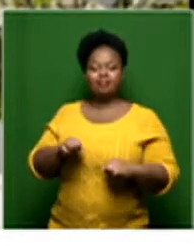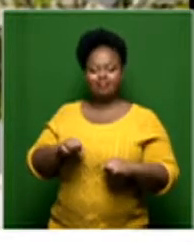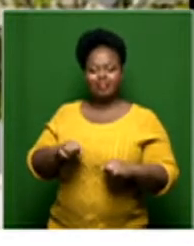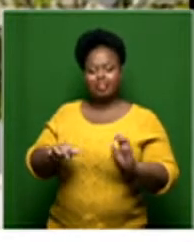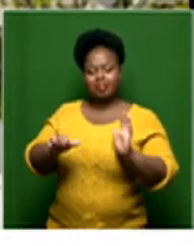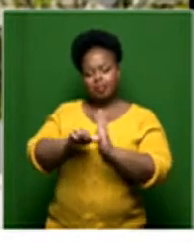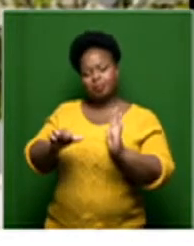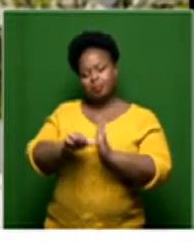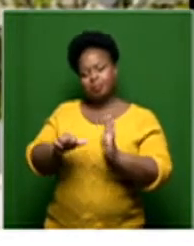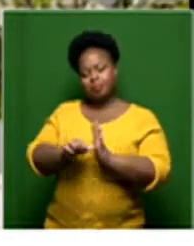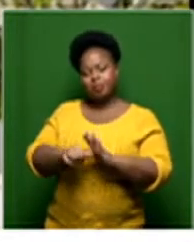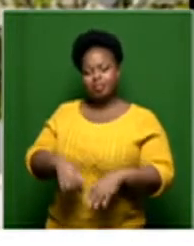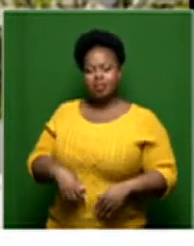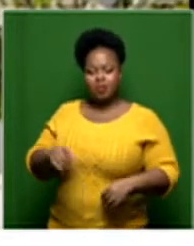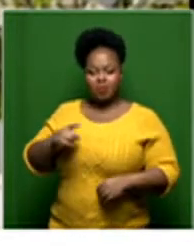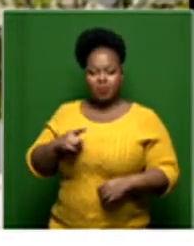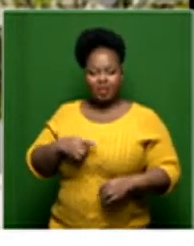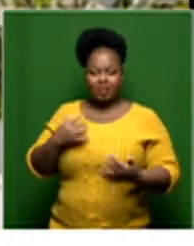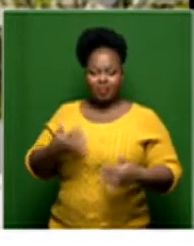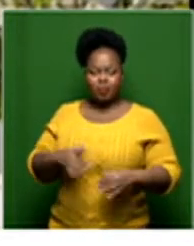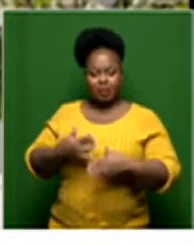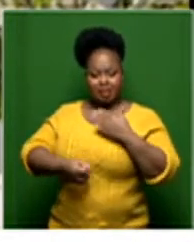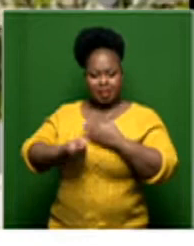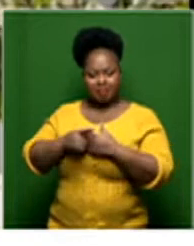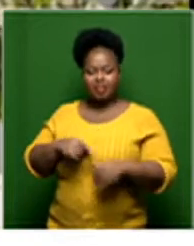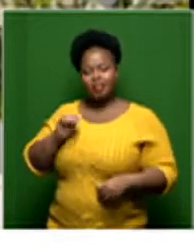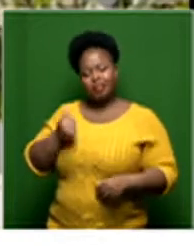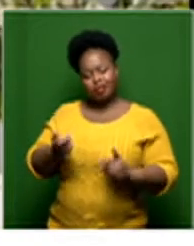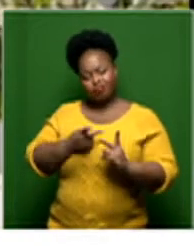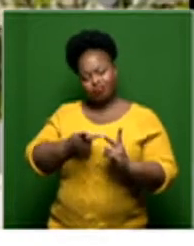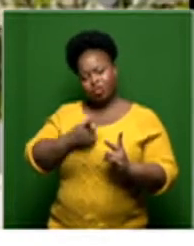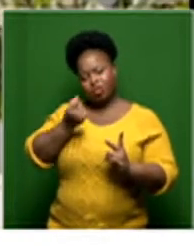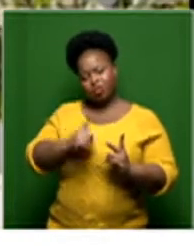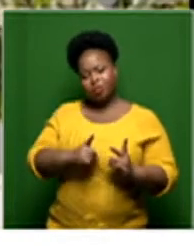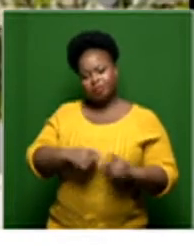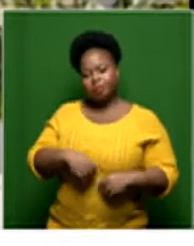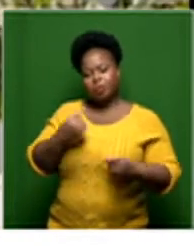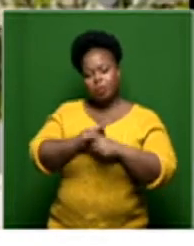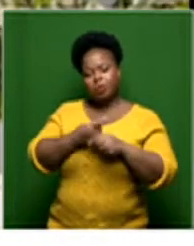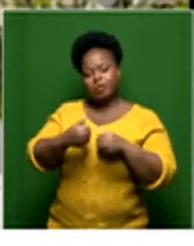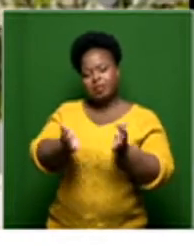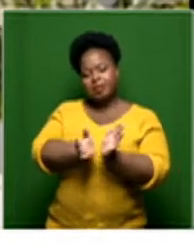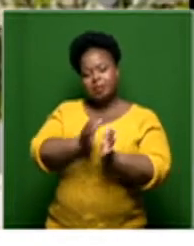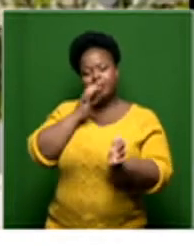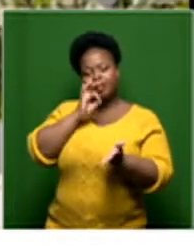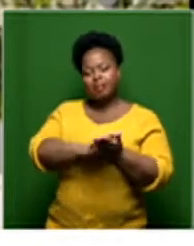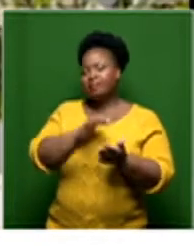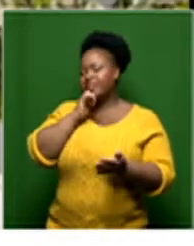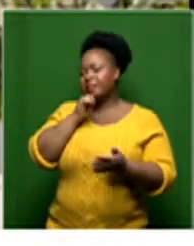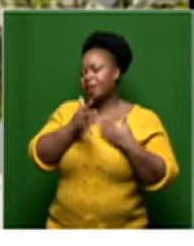the importance of the miracle of that event. So what they would do every single birthday is wherever we